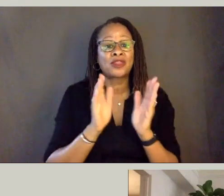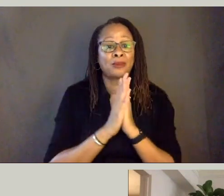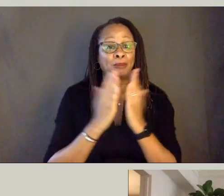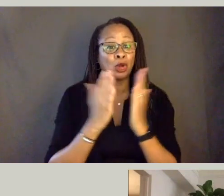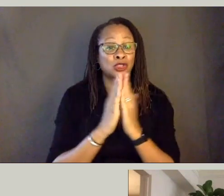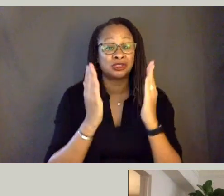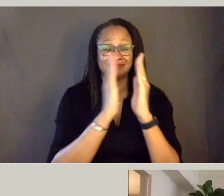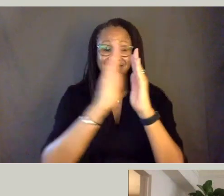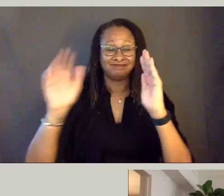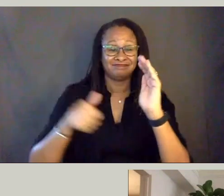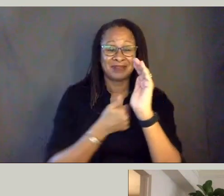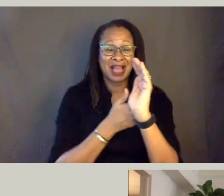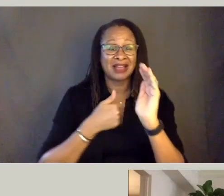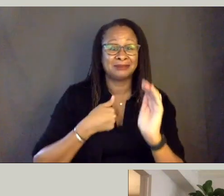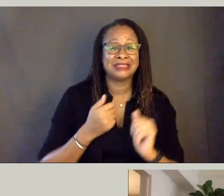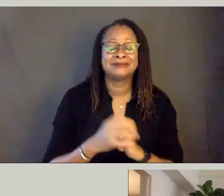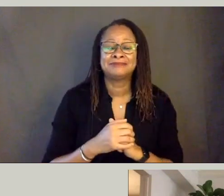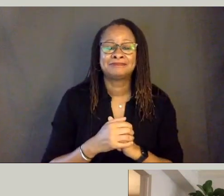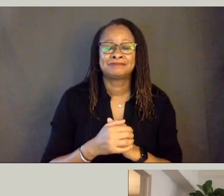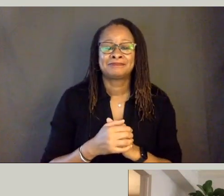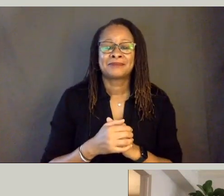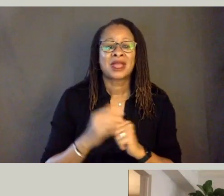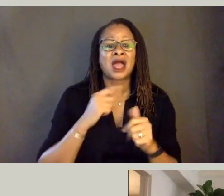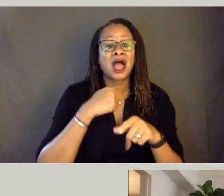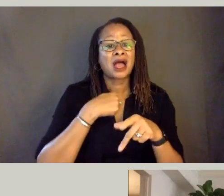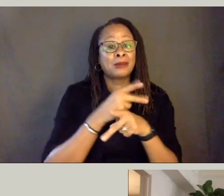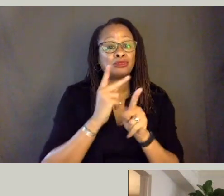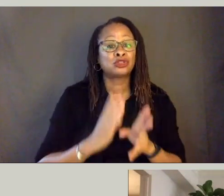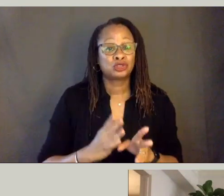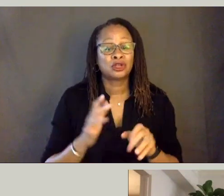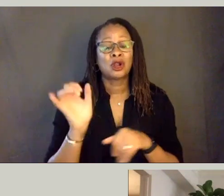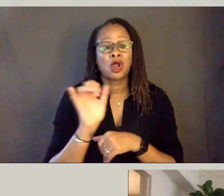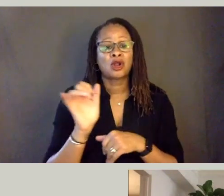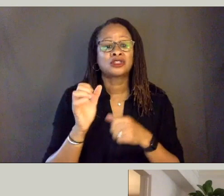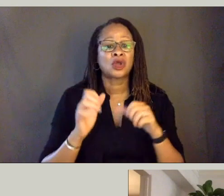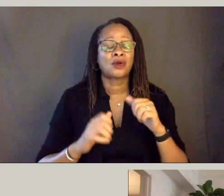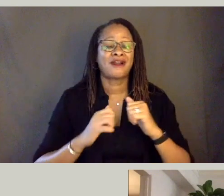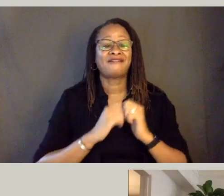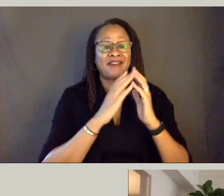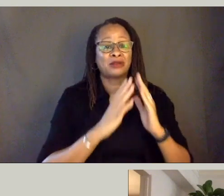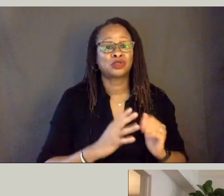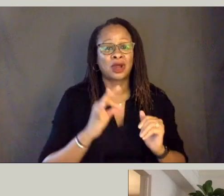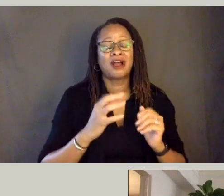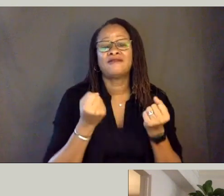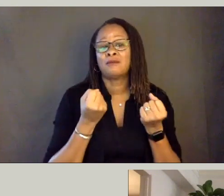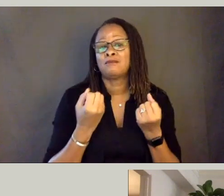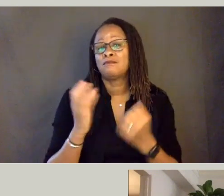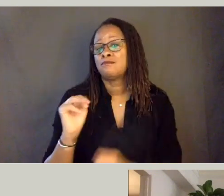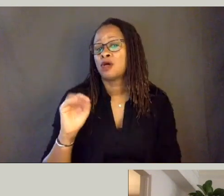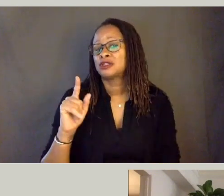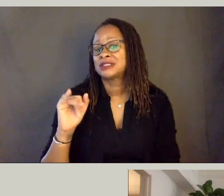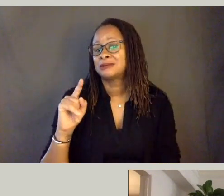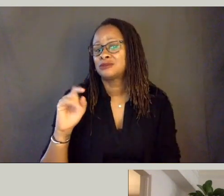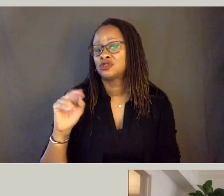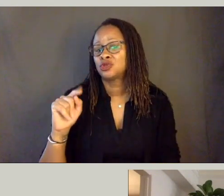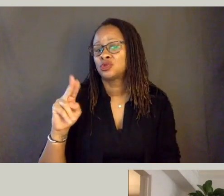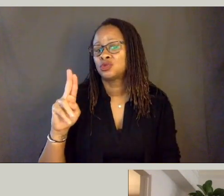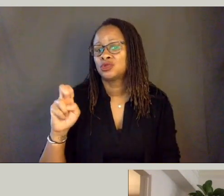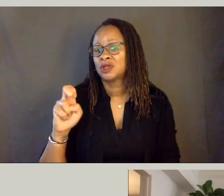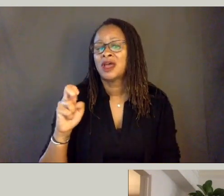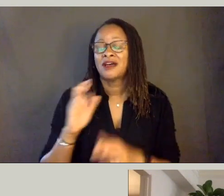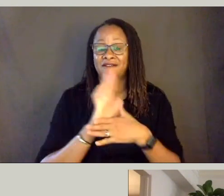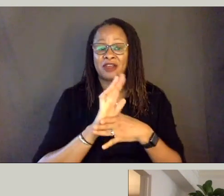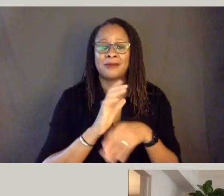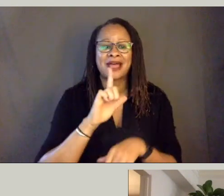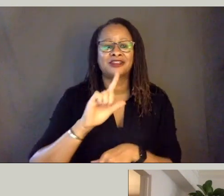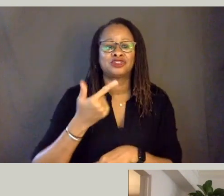and plants behind me. I'm a producer and also the founder of Multitude Films, which is an LGBTQ-led production